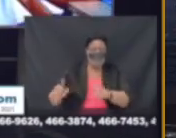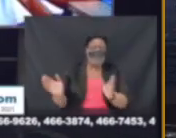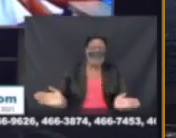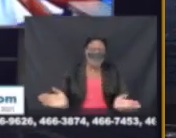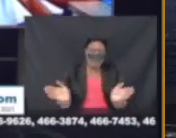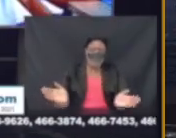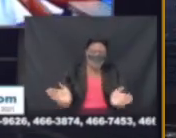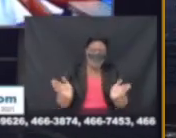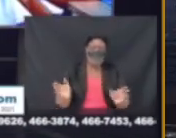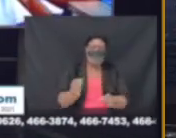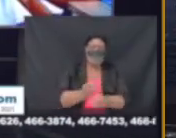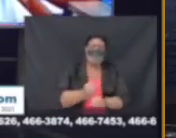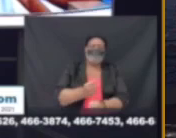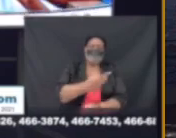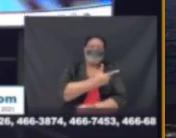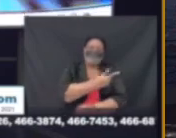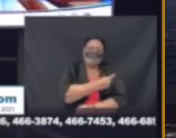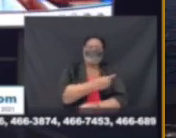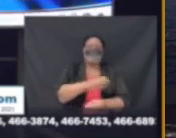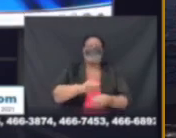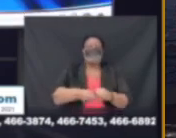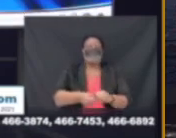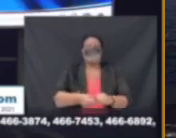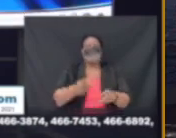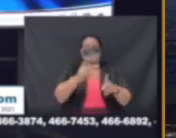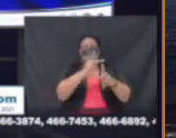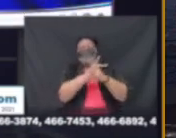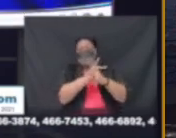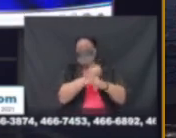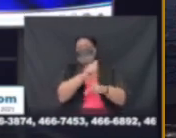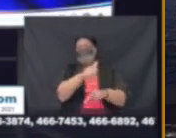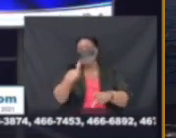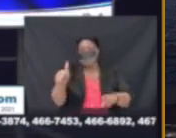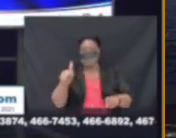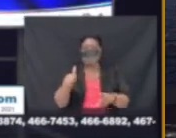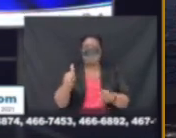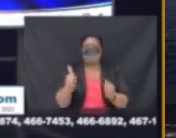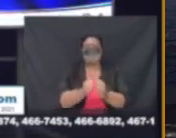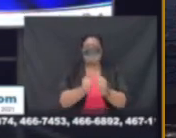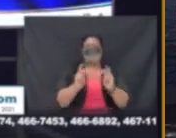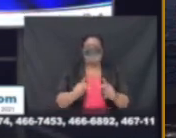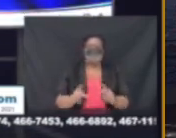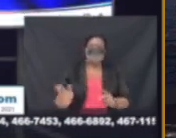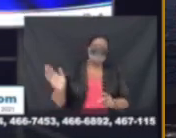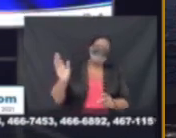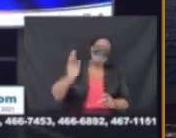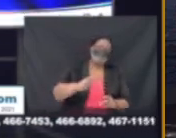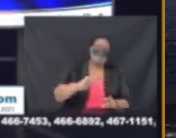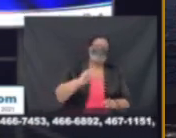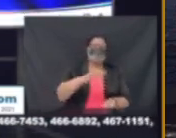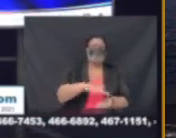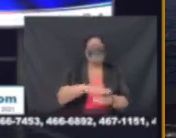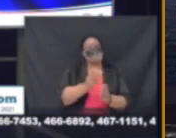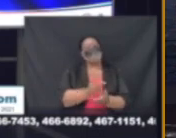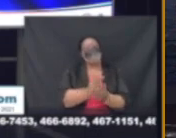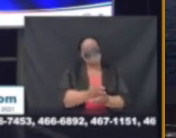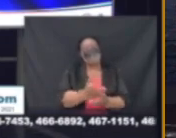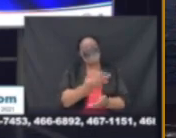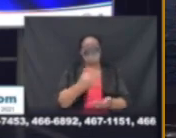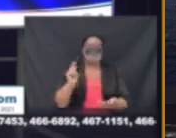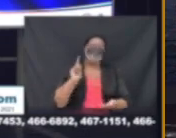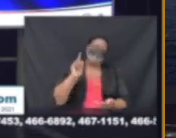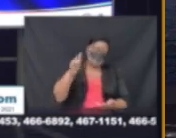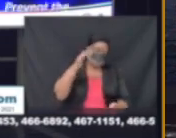is implementing a gradual process to getting persons in the tourism sector back to work, Samuel explained at the